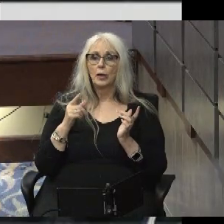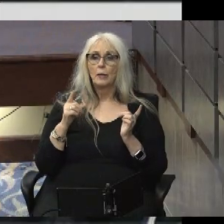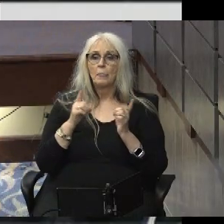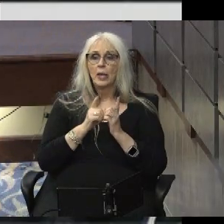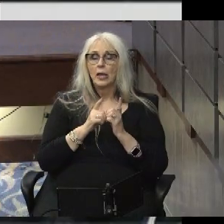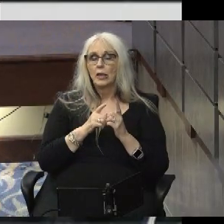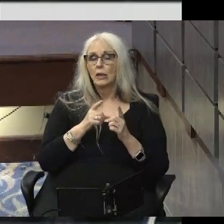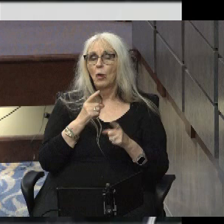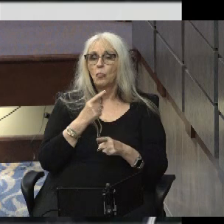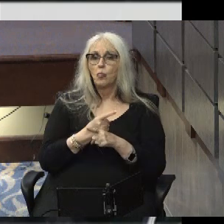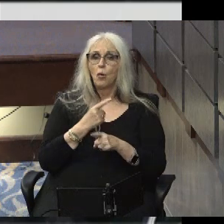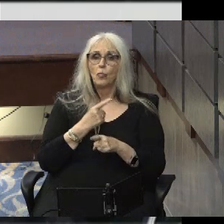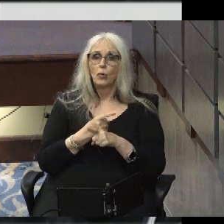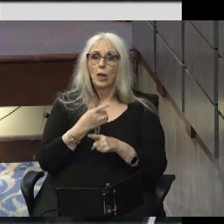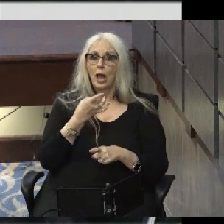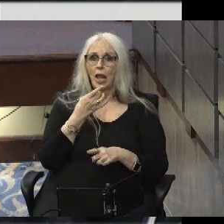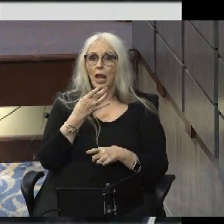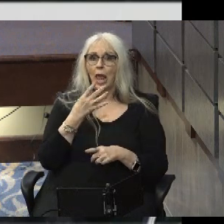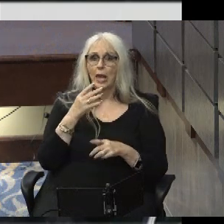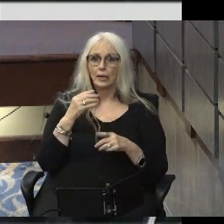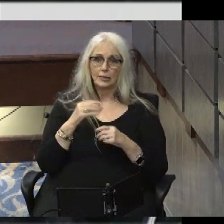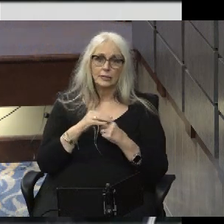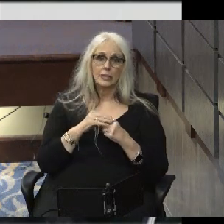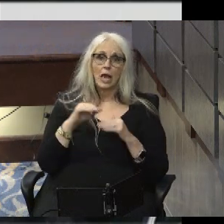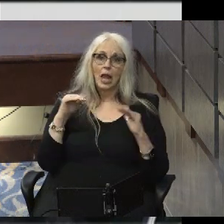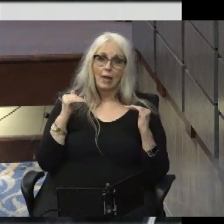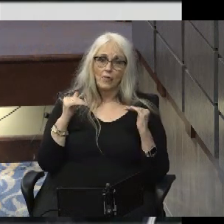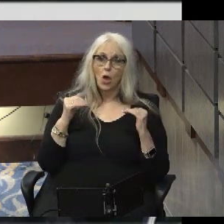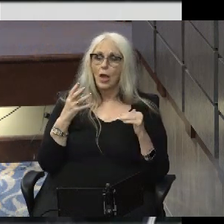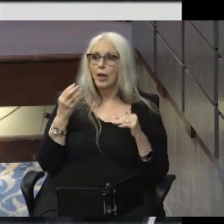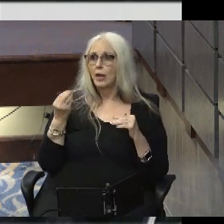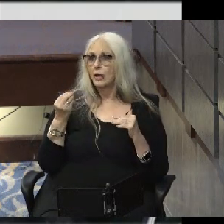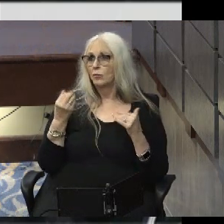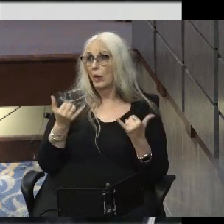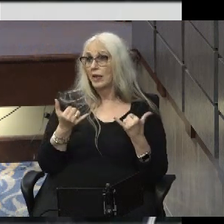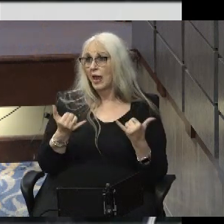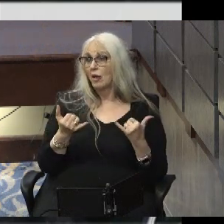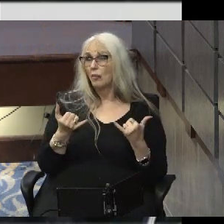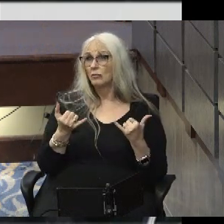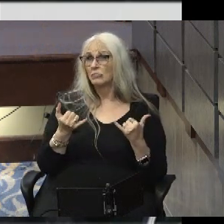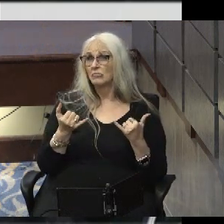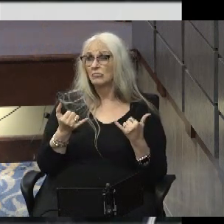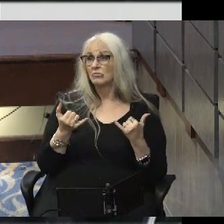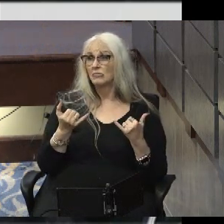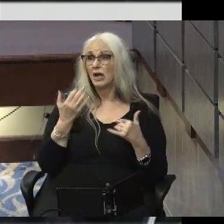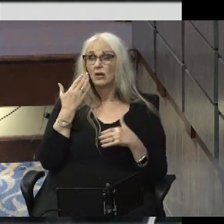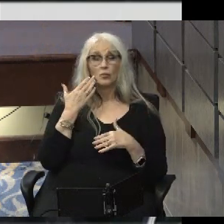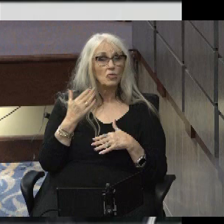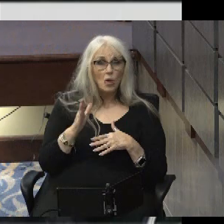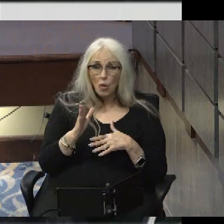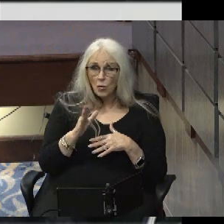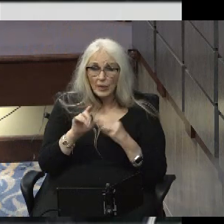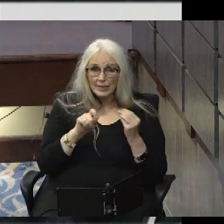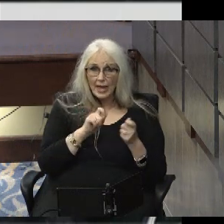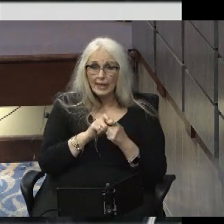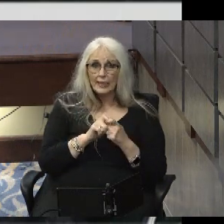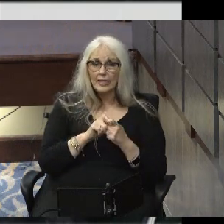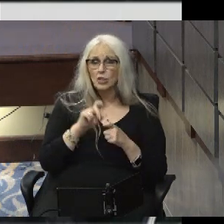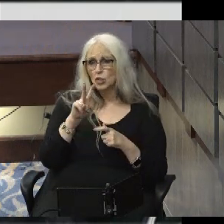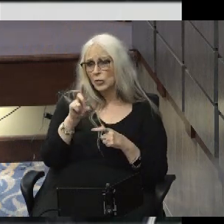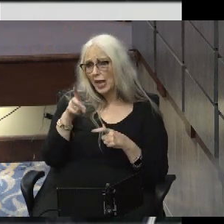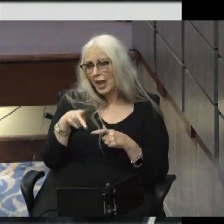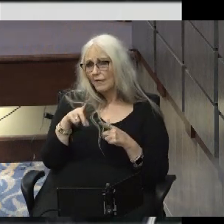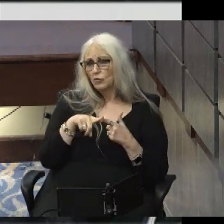levels. I offhand don't know what the foot candle is. I think it's 2.5 to